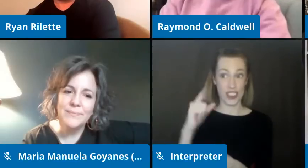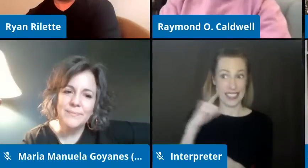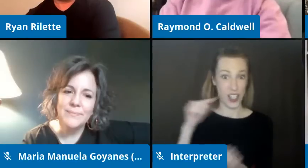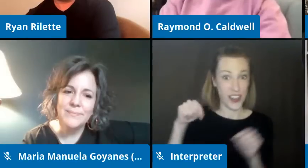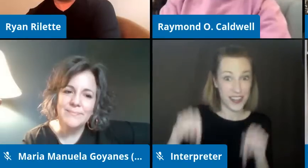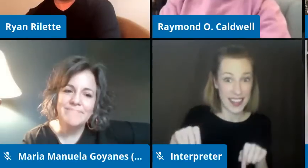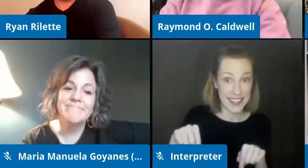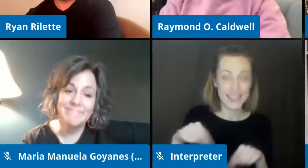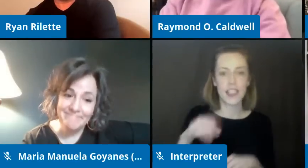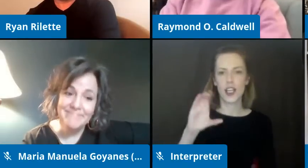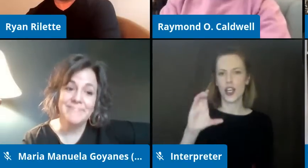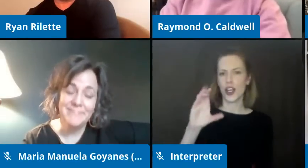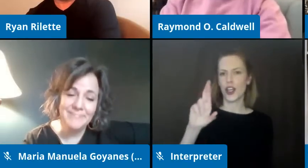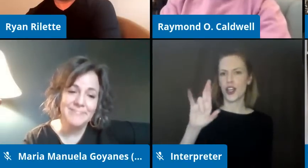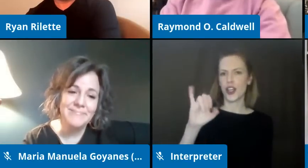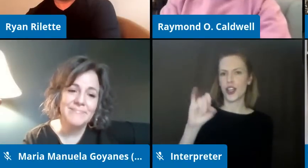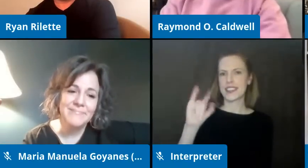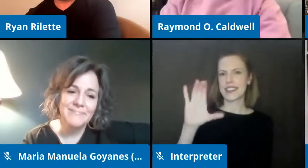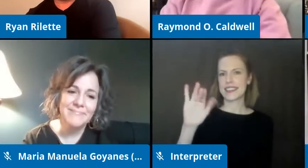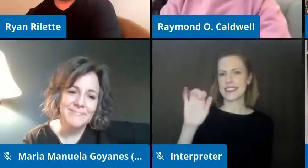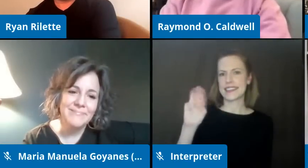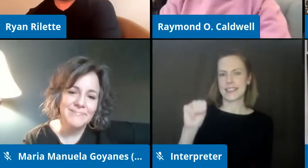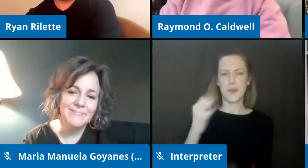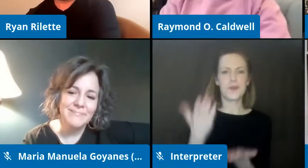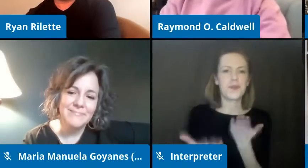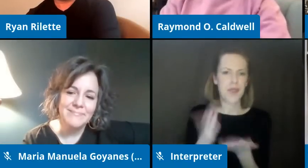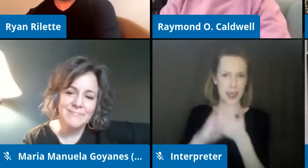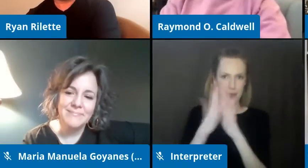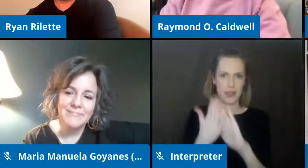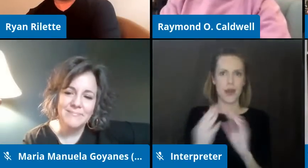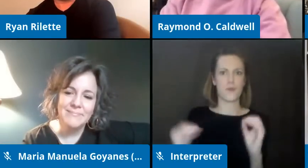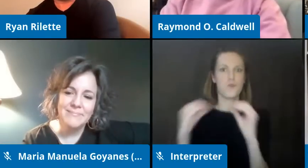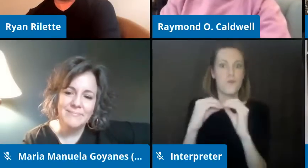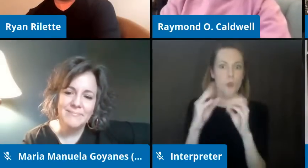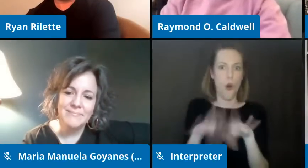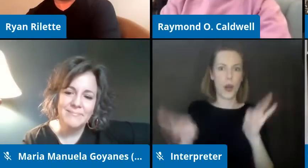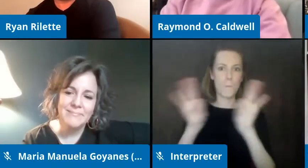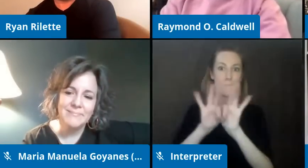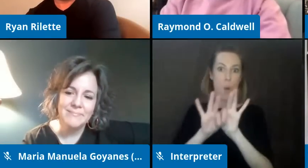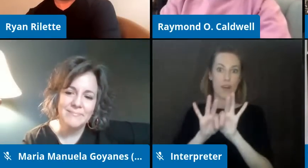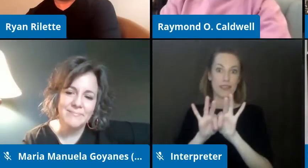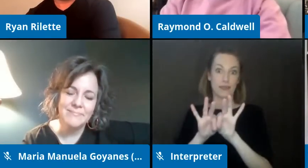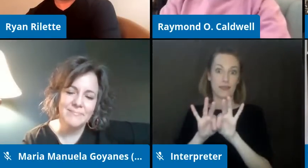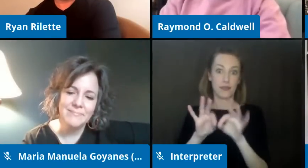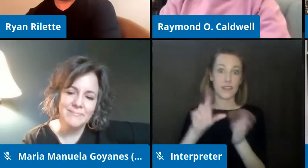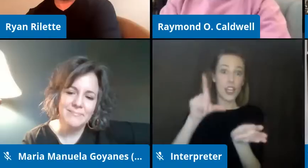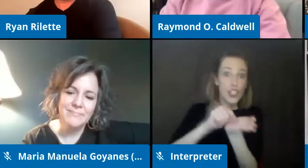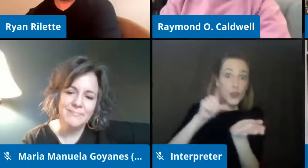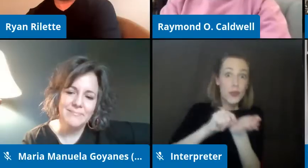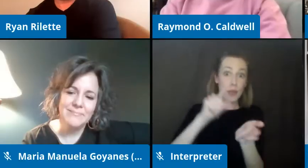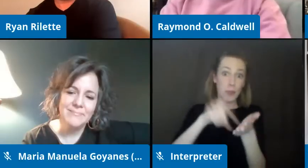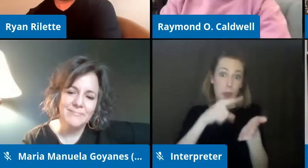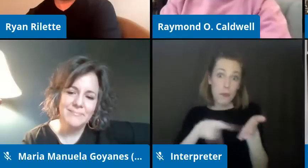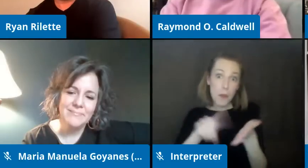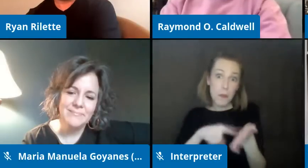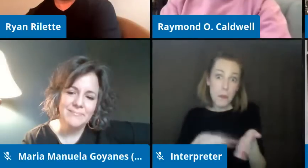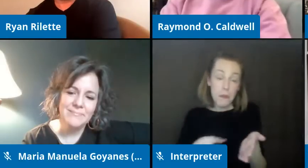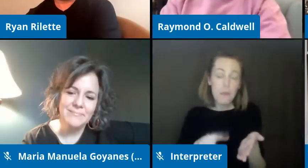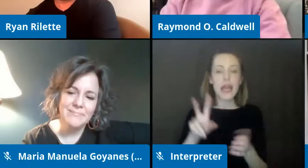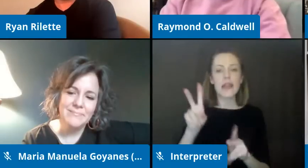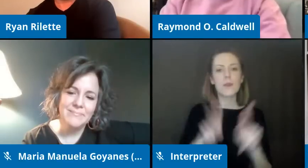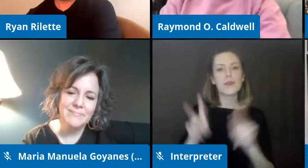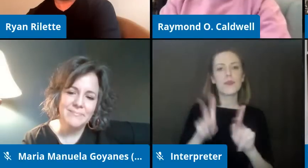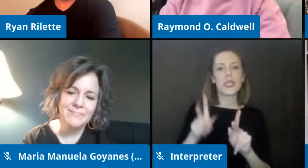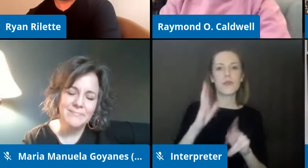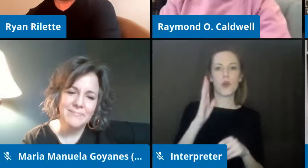important factor again. With the idea that people are going to be looking for that extra level of assurance that what they're